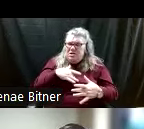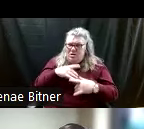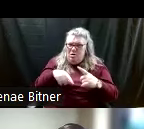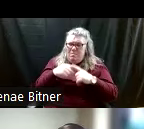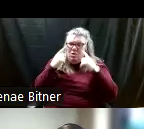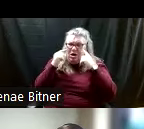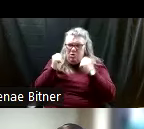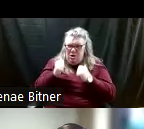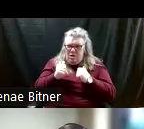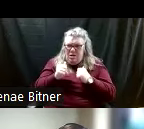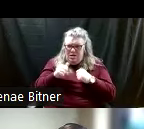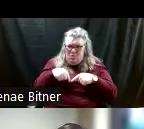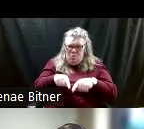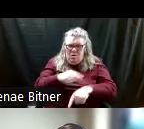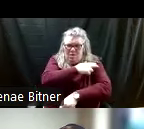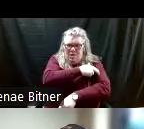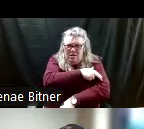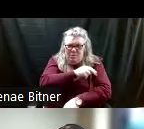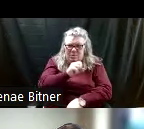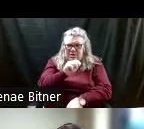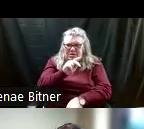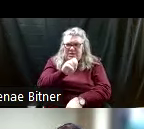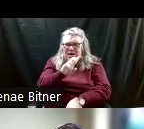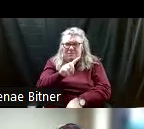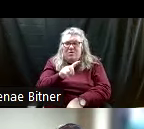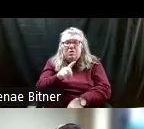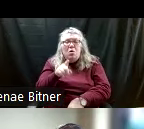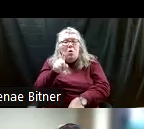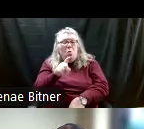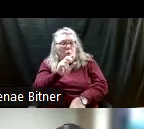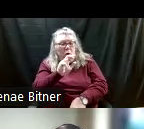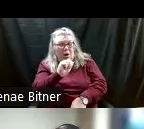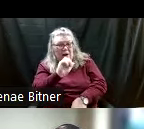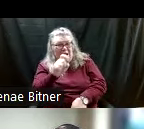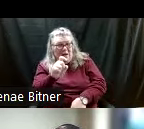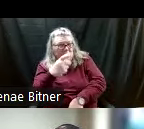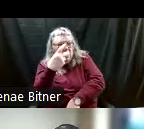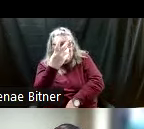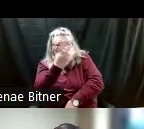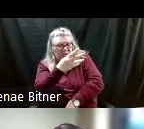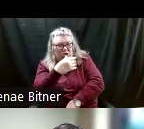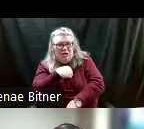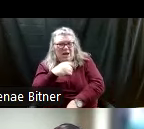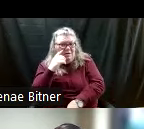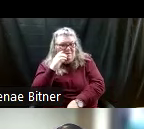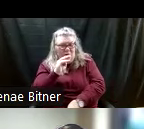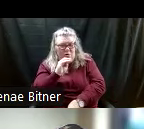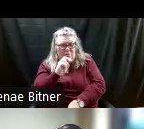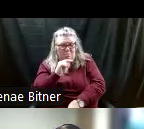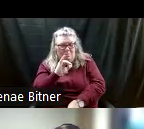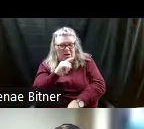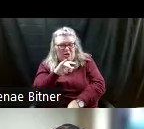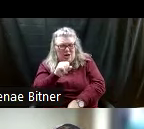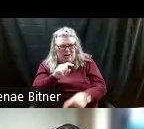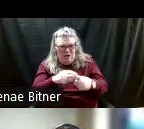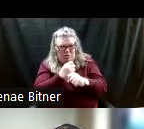hospital at Sanford. One of the antibiotics she was placed on for the meningitis and to save her life was a medication